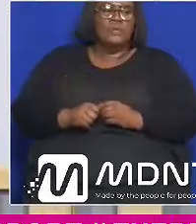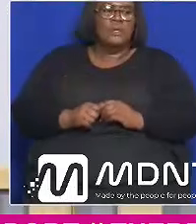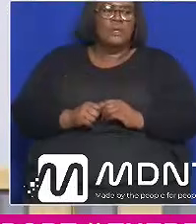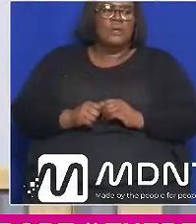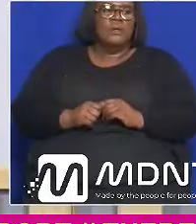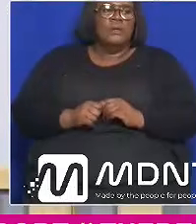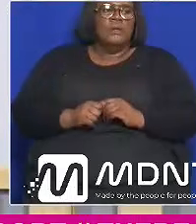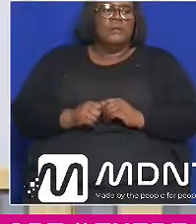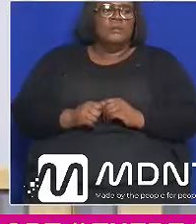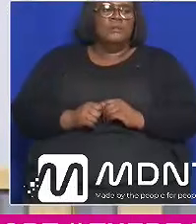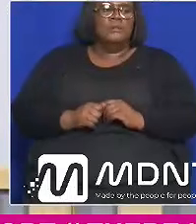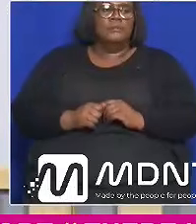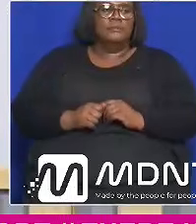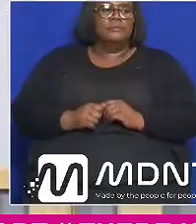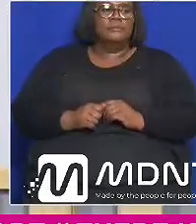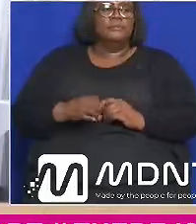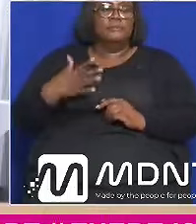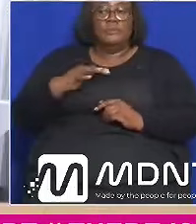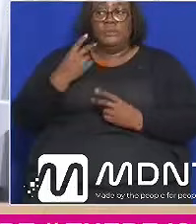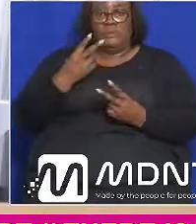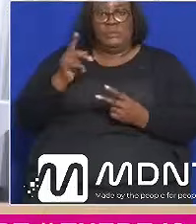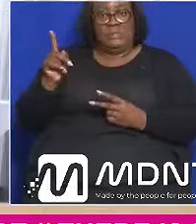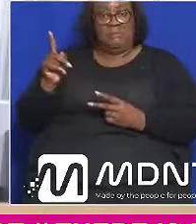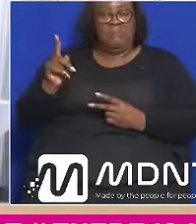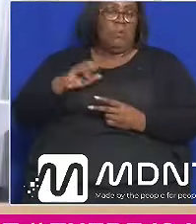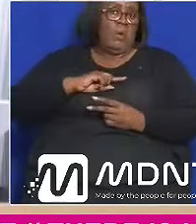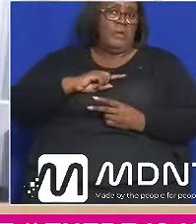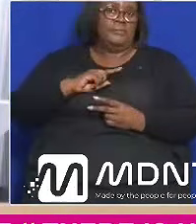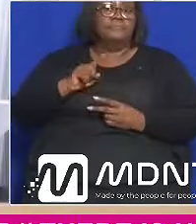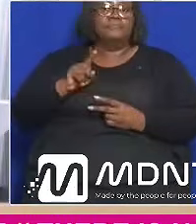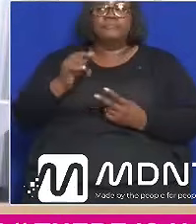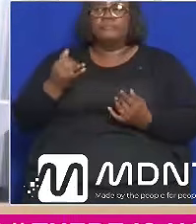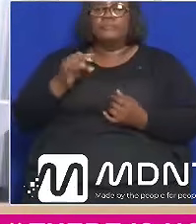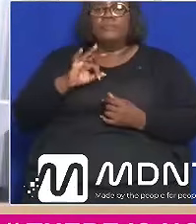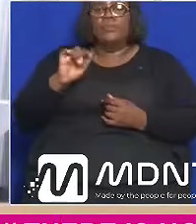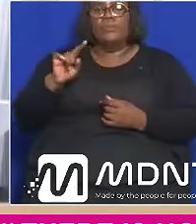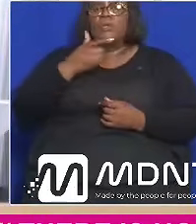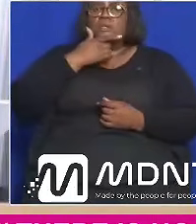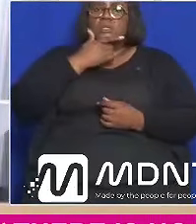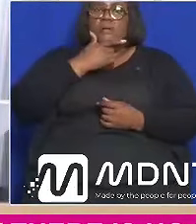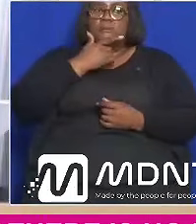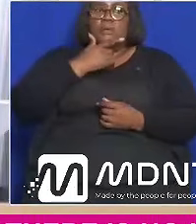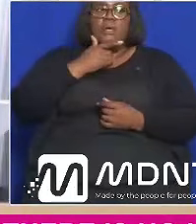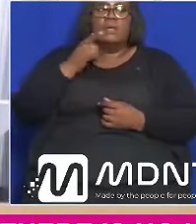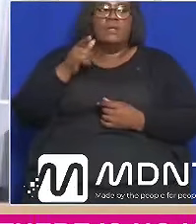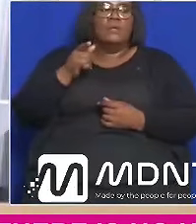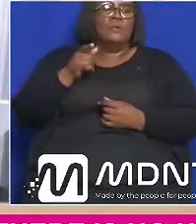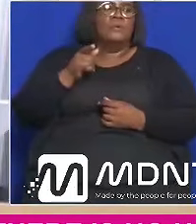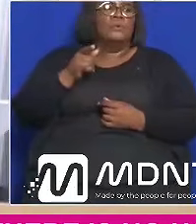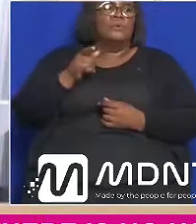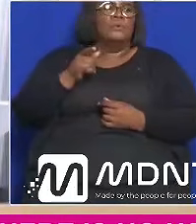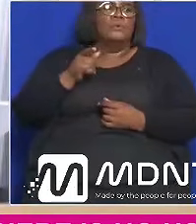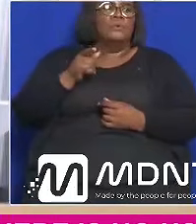you want to see him here because now by the 31st of December, you are pursuing a 20 million rand